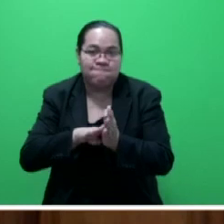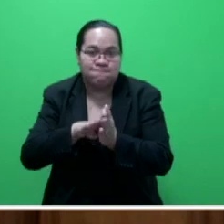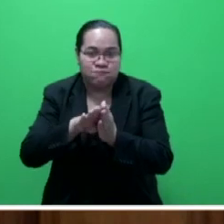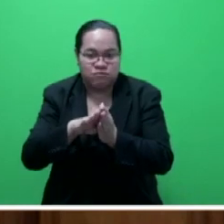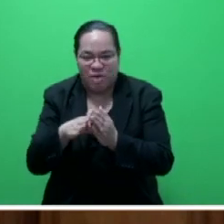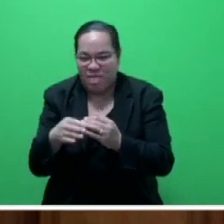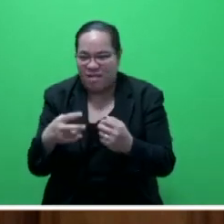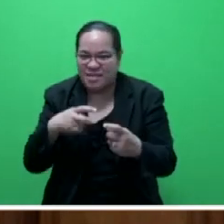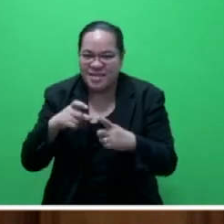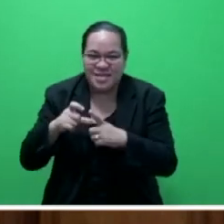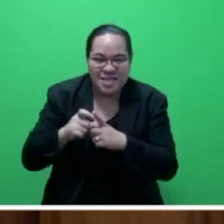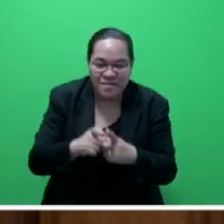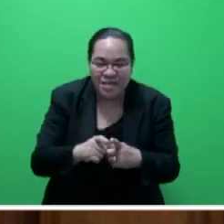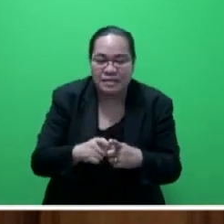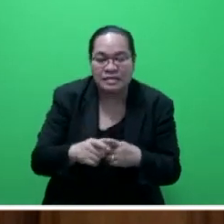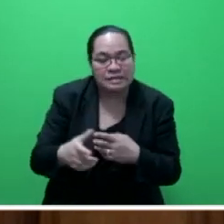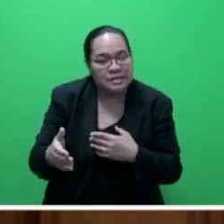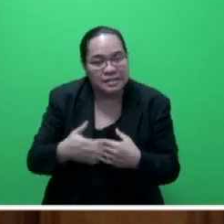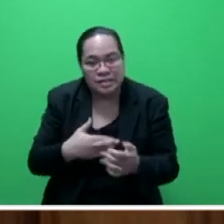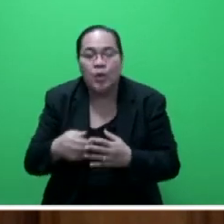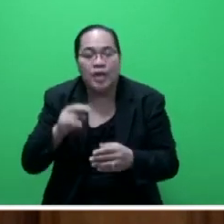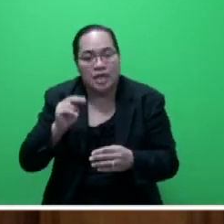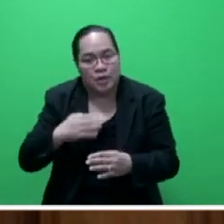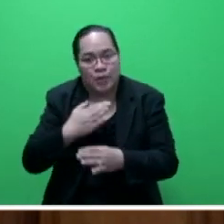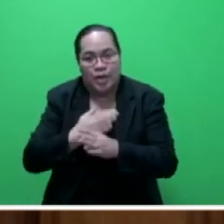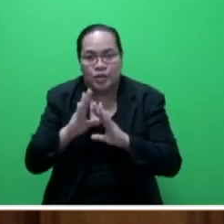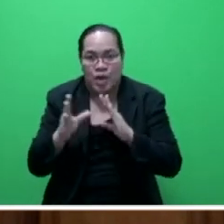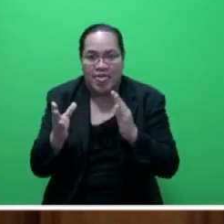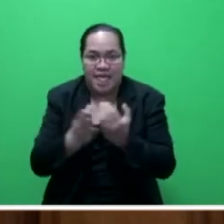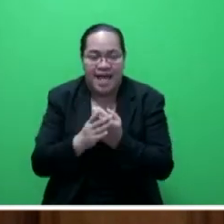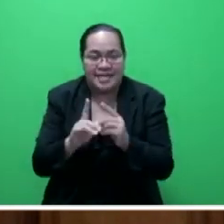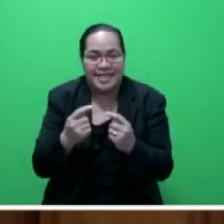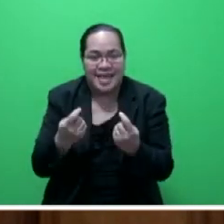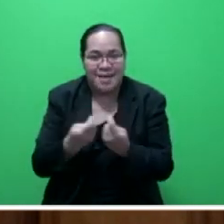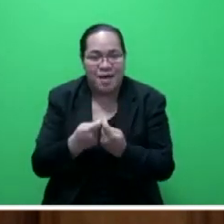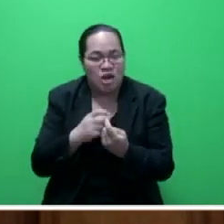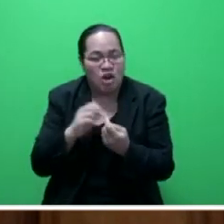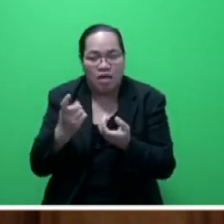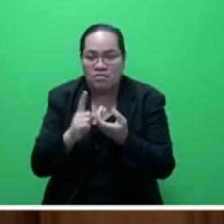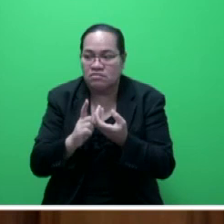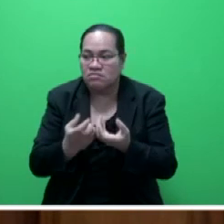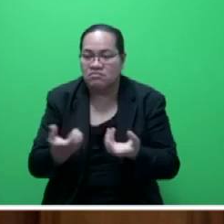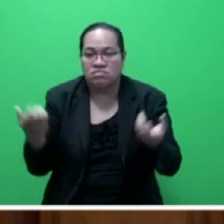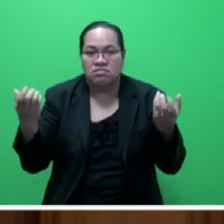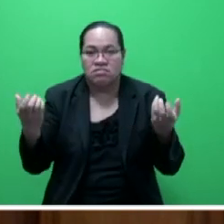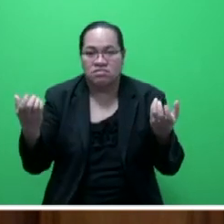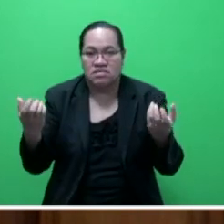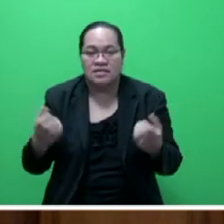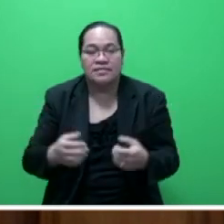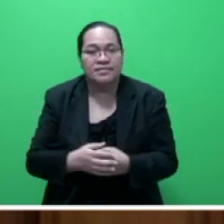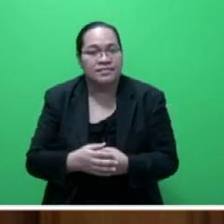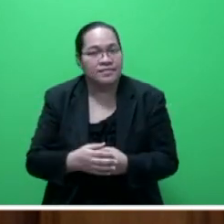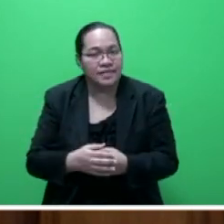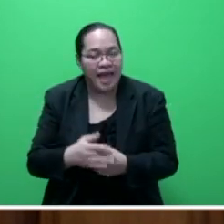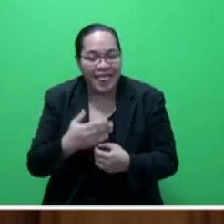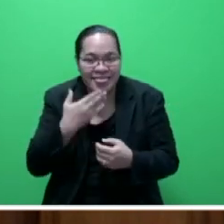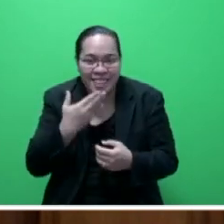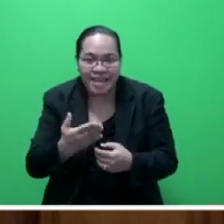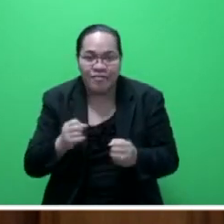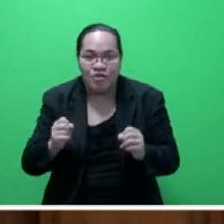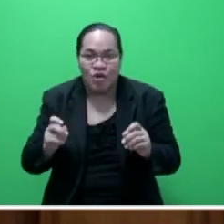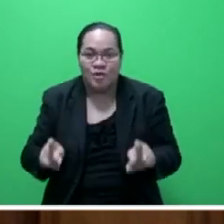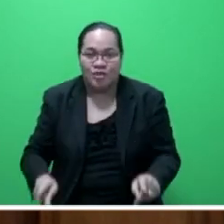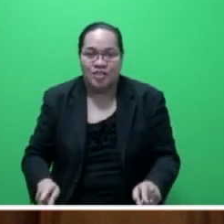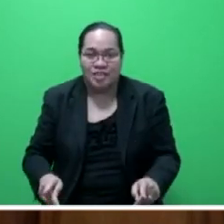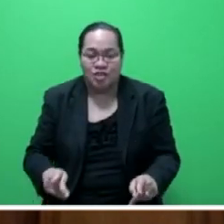we need to work together as a team and not in isolation. I thank you for this opportunity